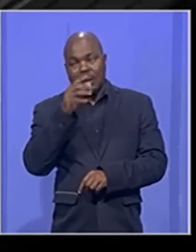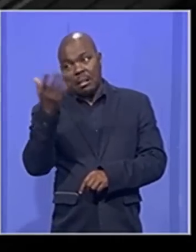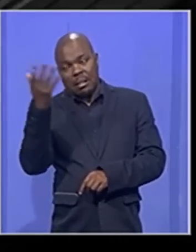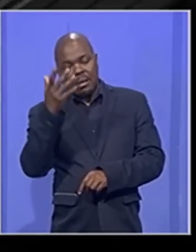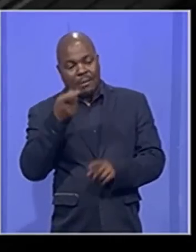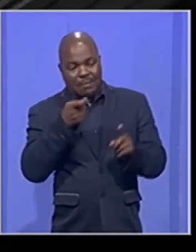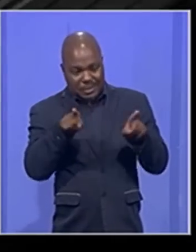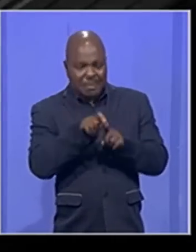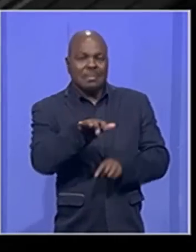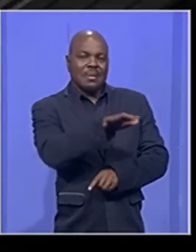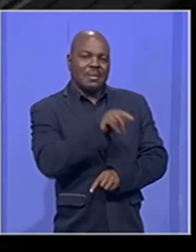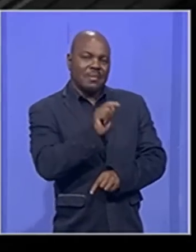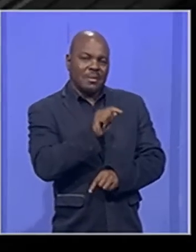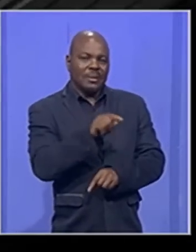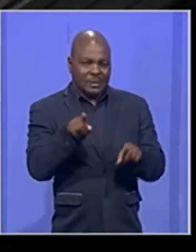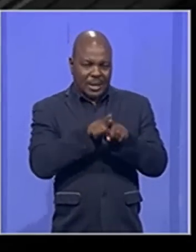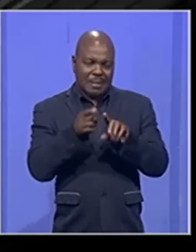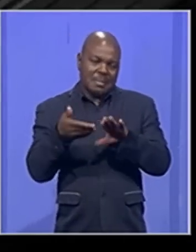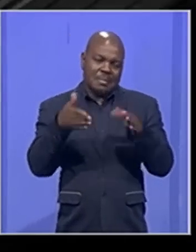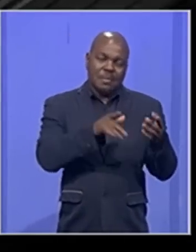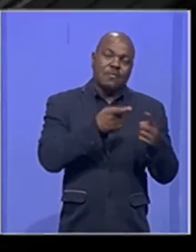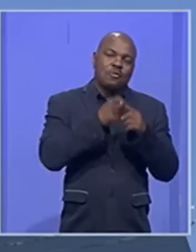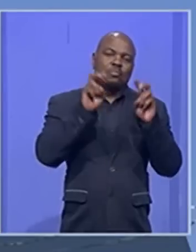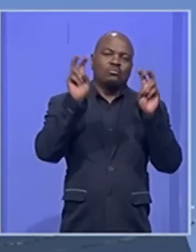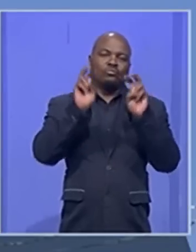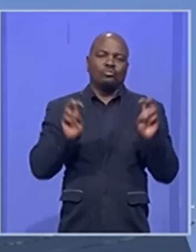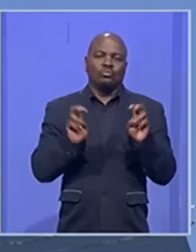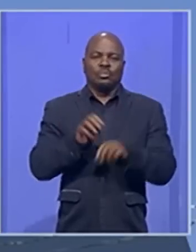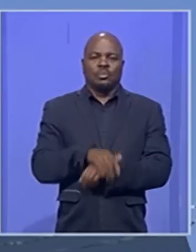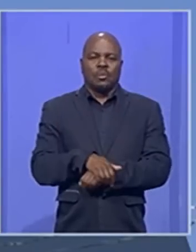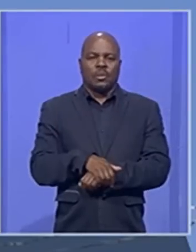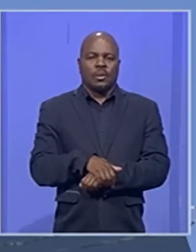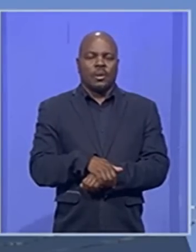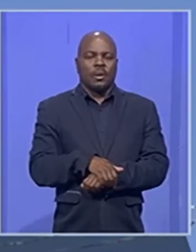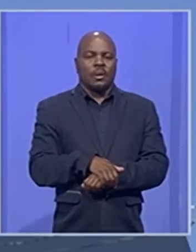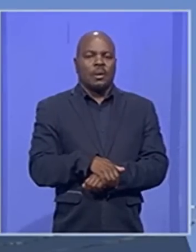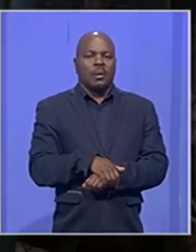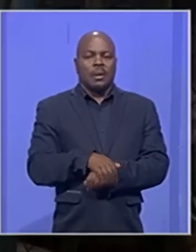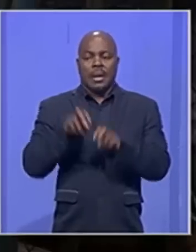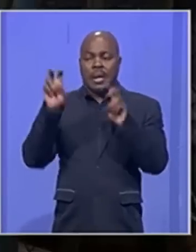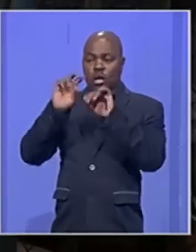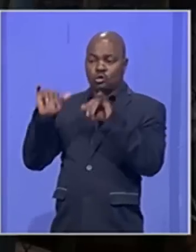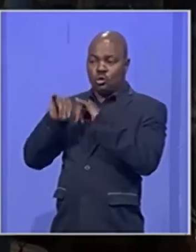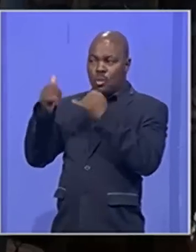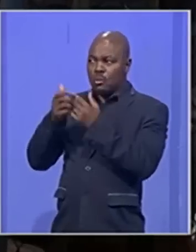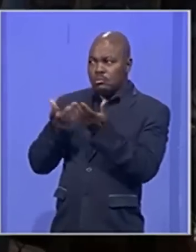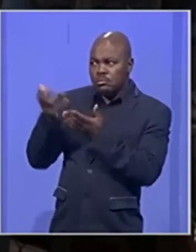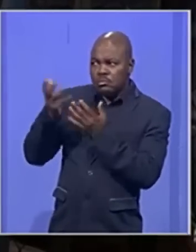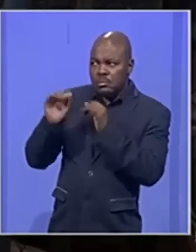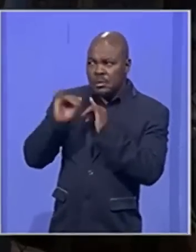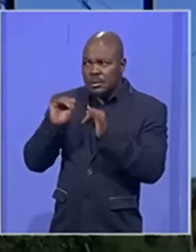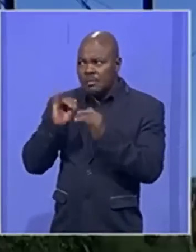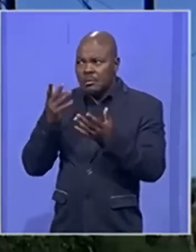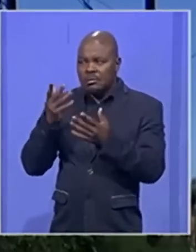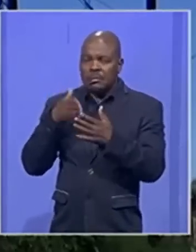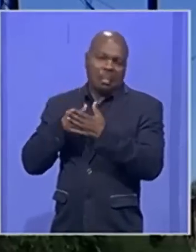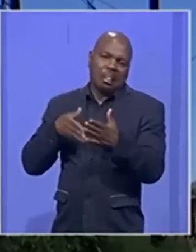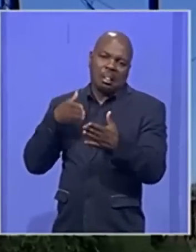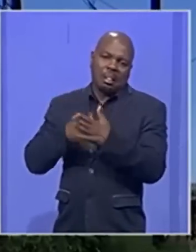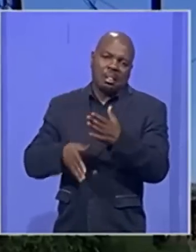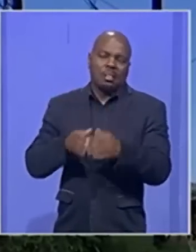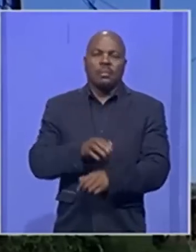ile a feleletsa a fisitswe ke motlakase. Maiteko a go bona tshwaelo kwa go Eskom ga ke a bona katlego.